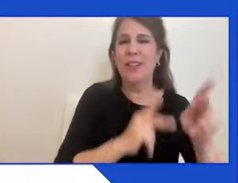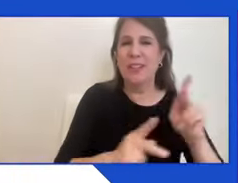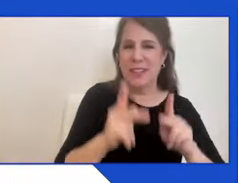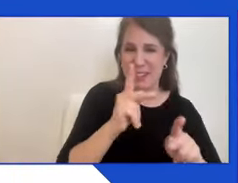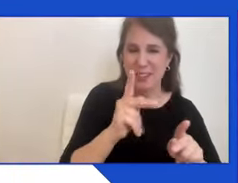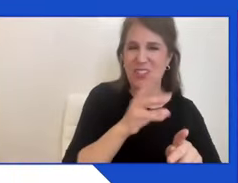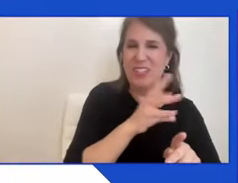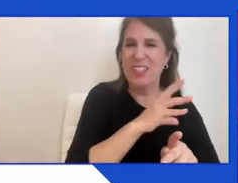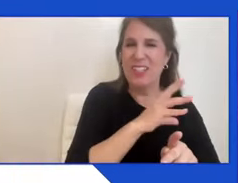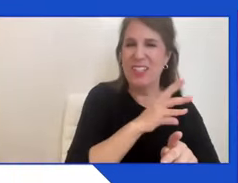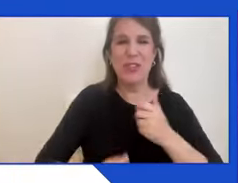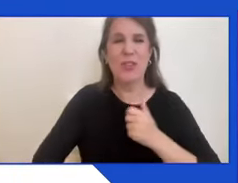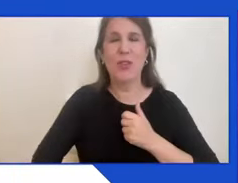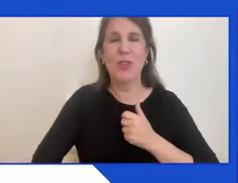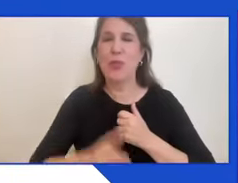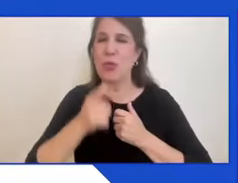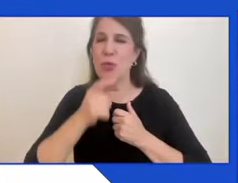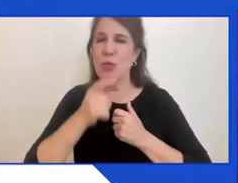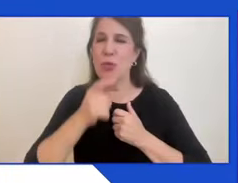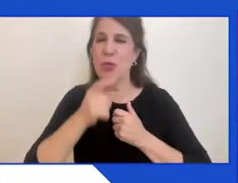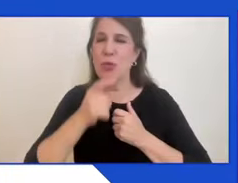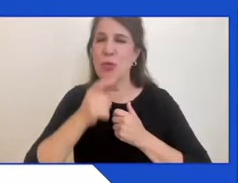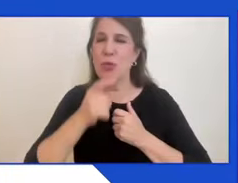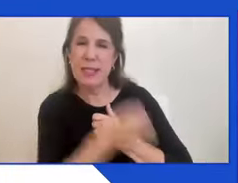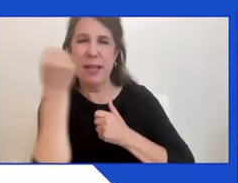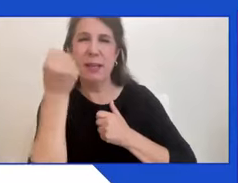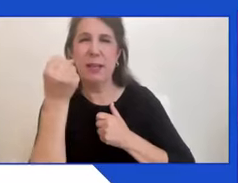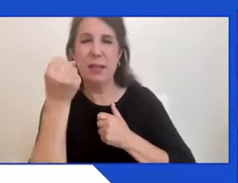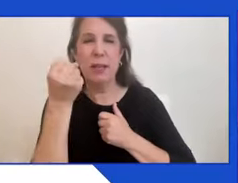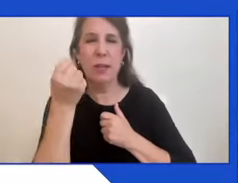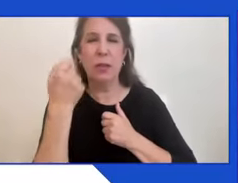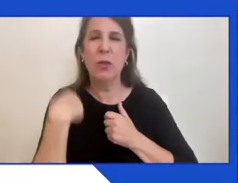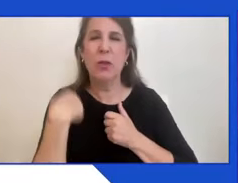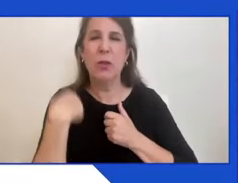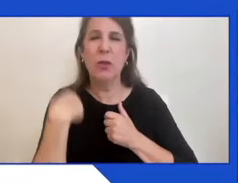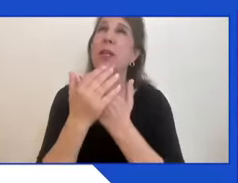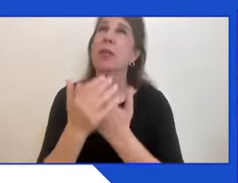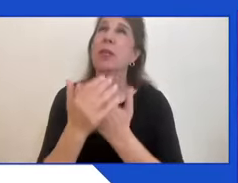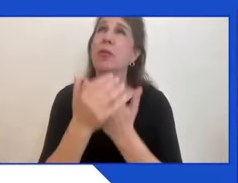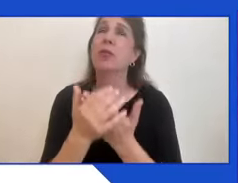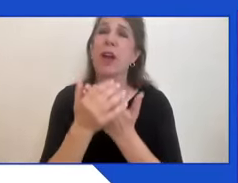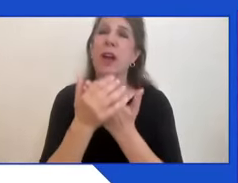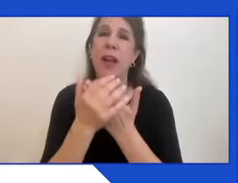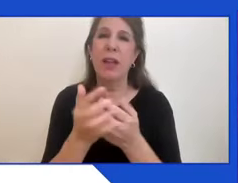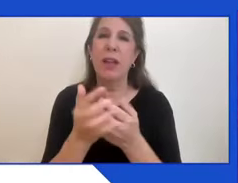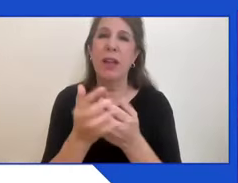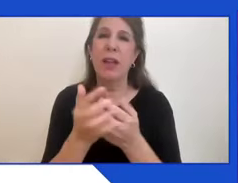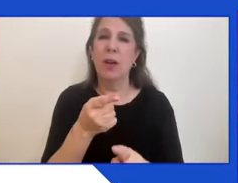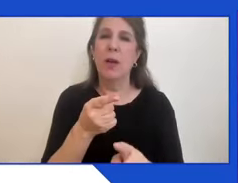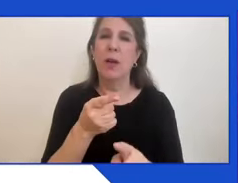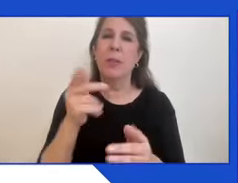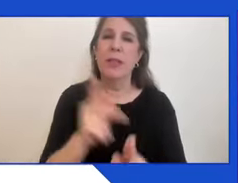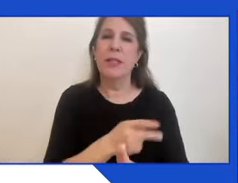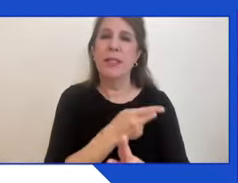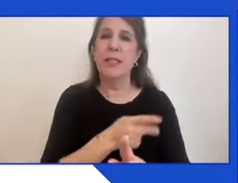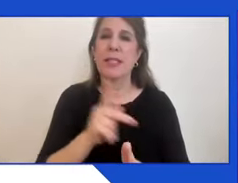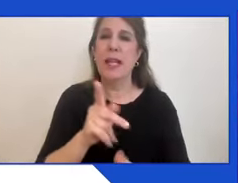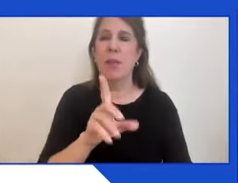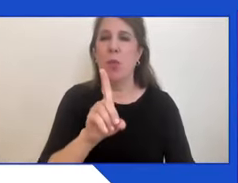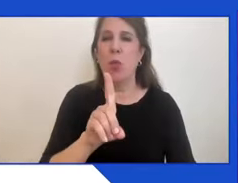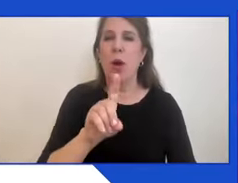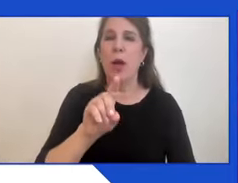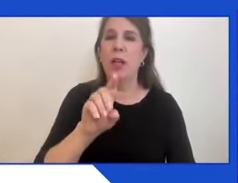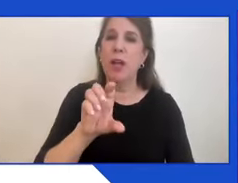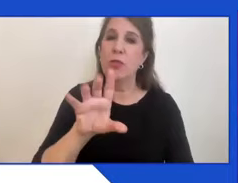taken captive. We pray in the words of the 130th Psalm, Shir